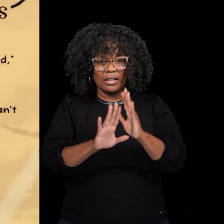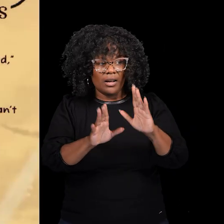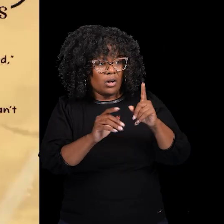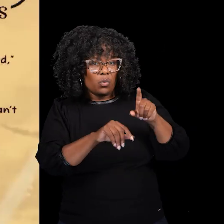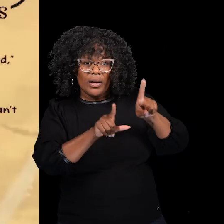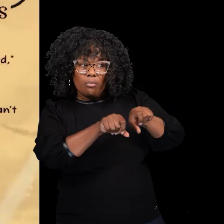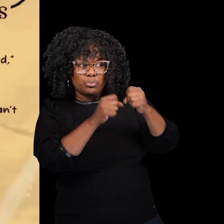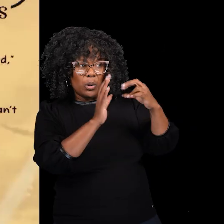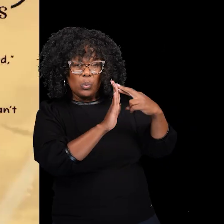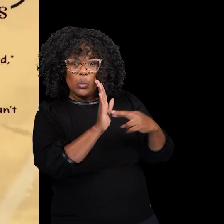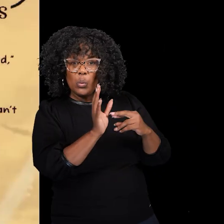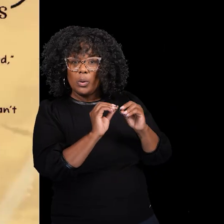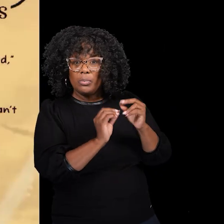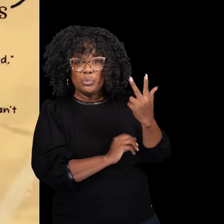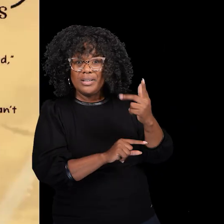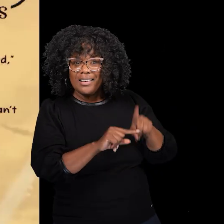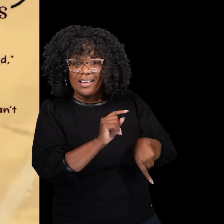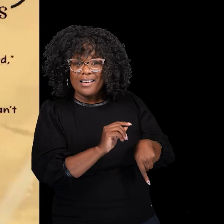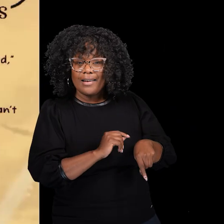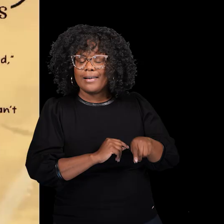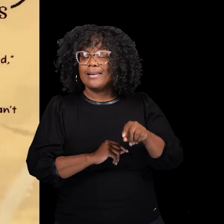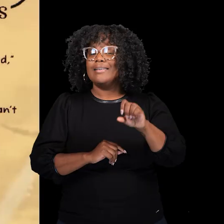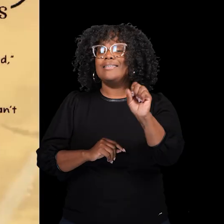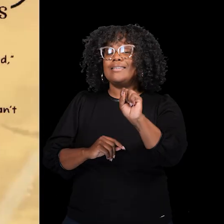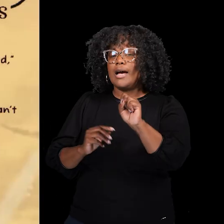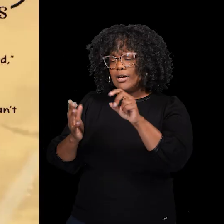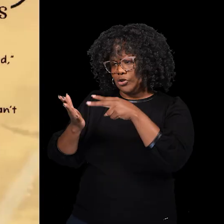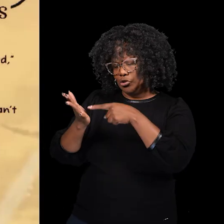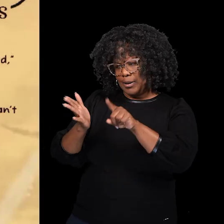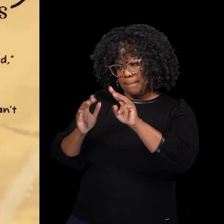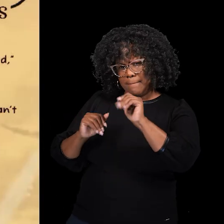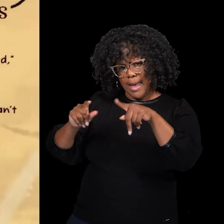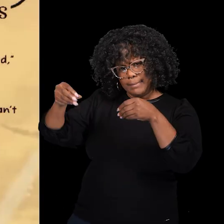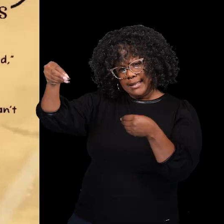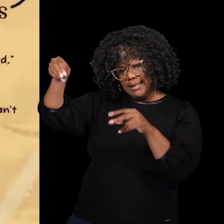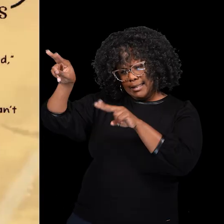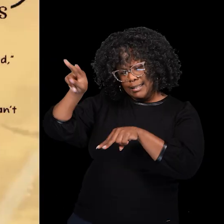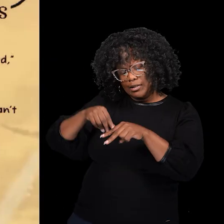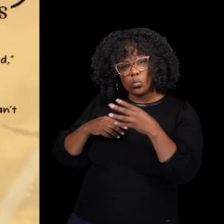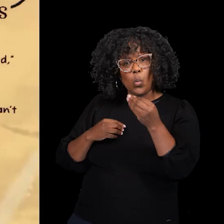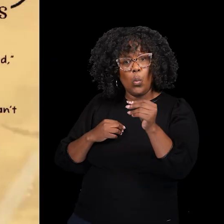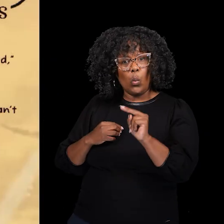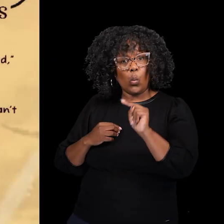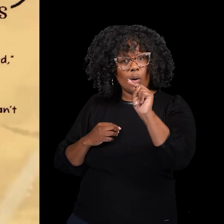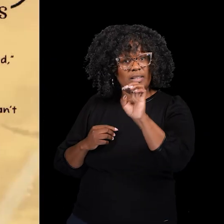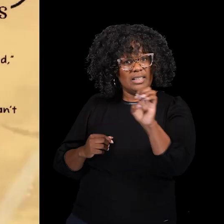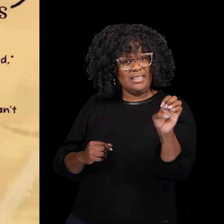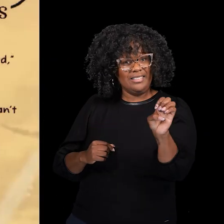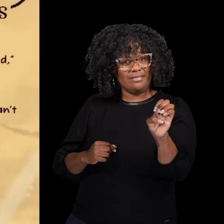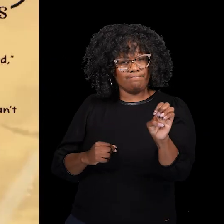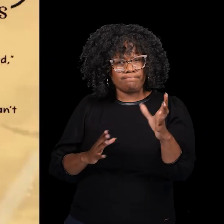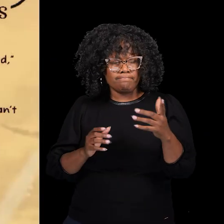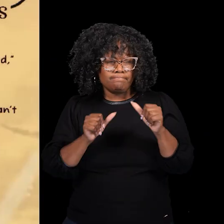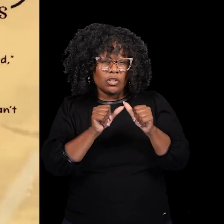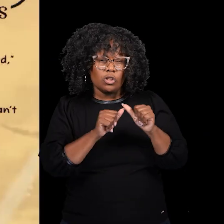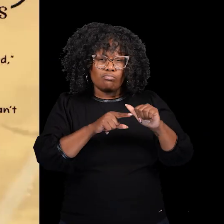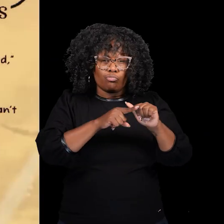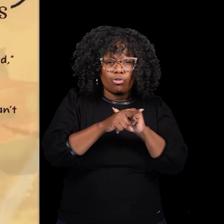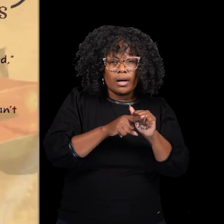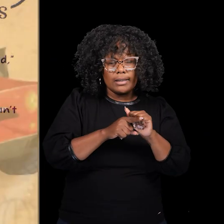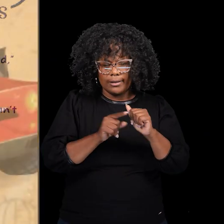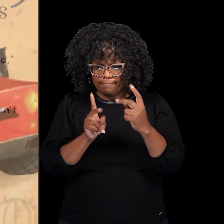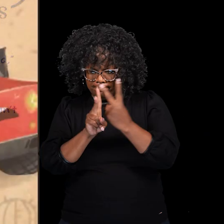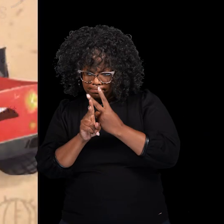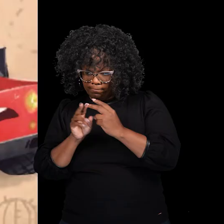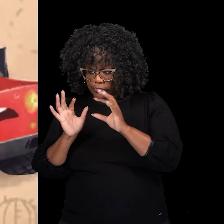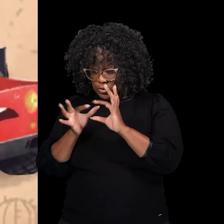we can't break rule number 3. Scout checks the map. Head northeast. They continue to